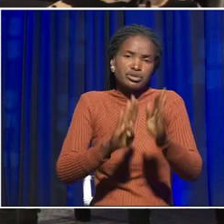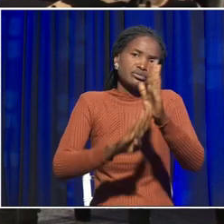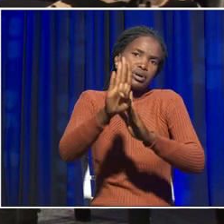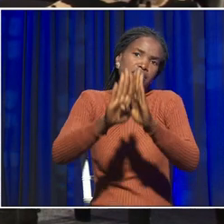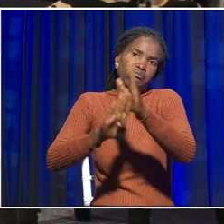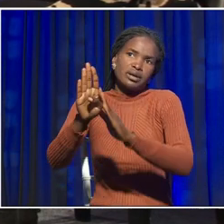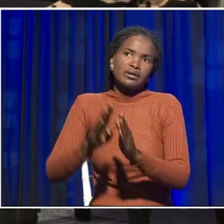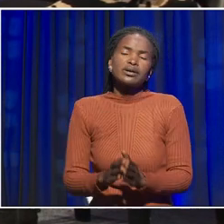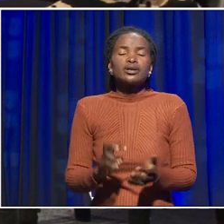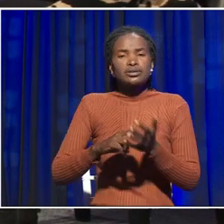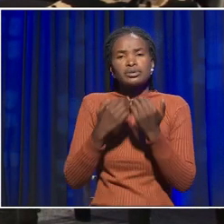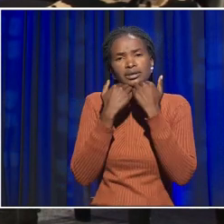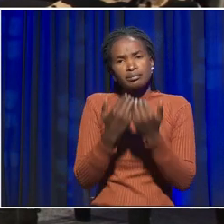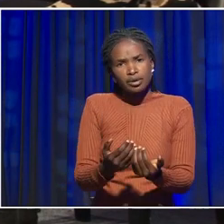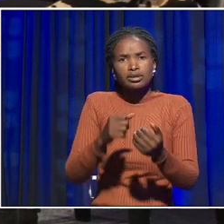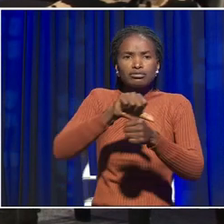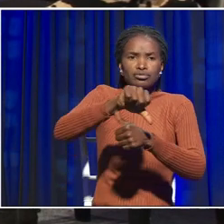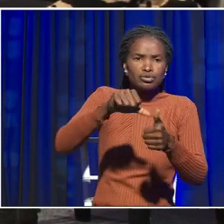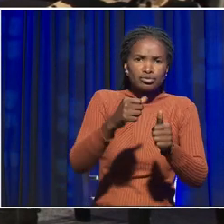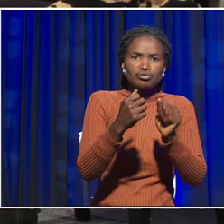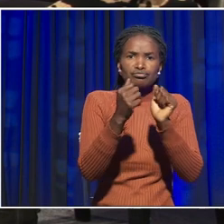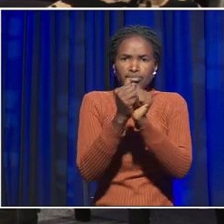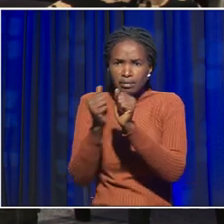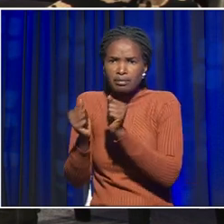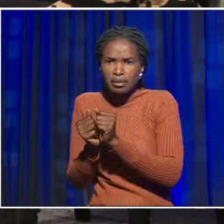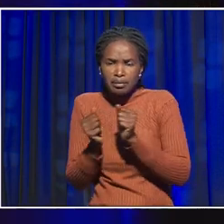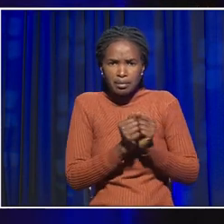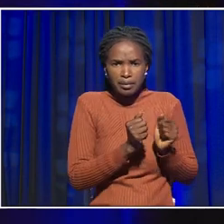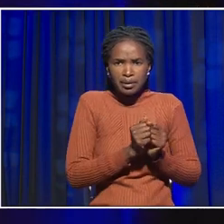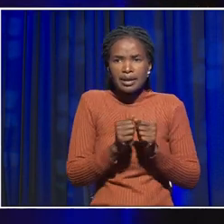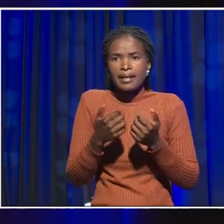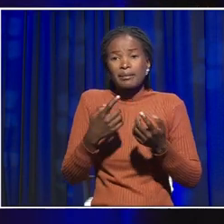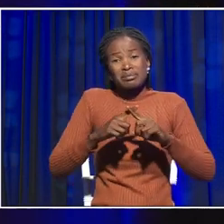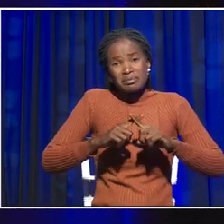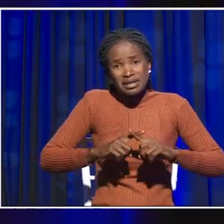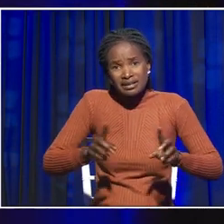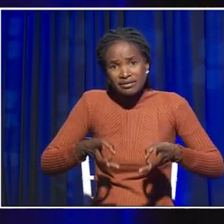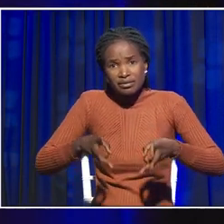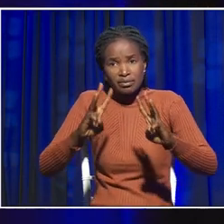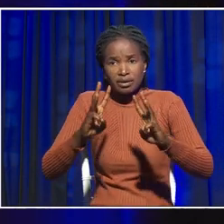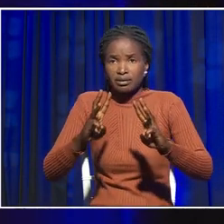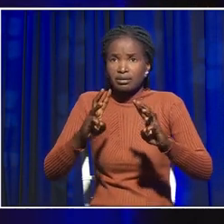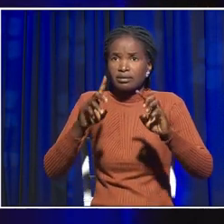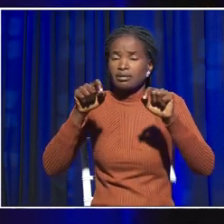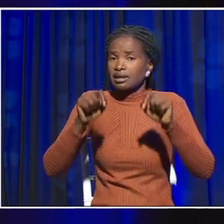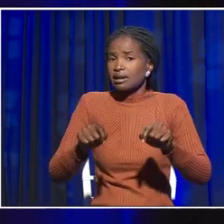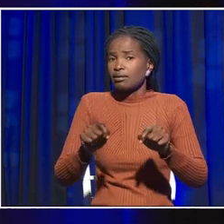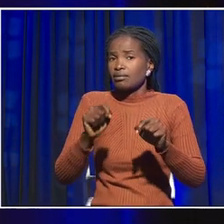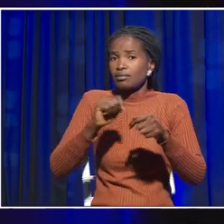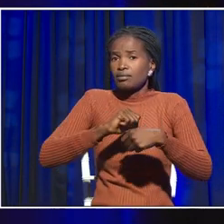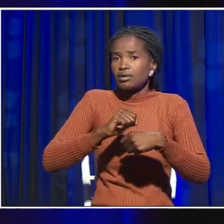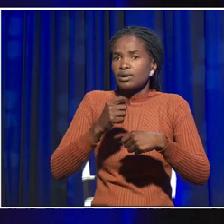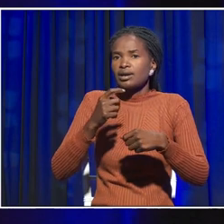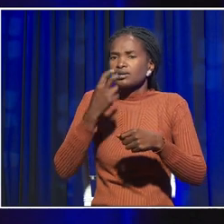in social contact going forward and for sure, but maybe there's a different way and that can be. Maybe there's